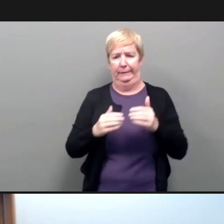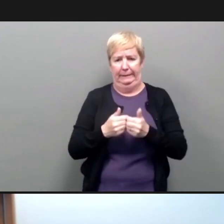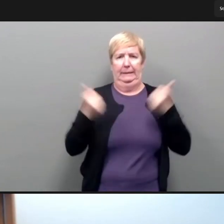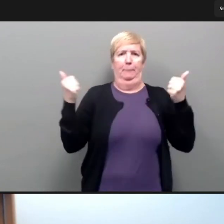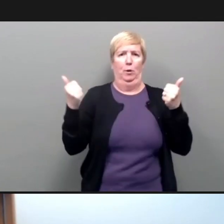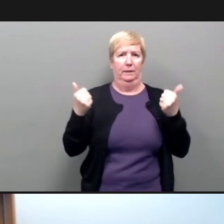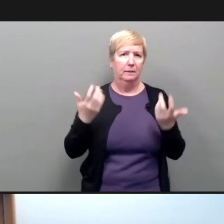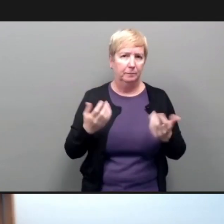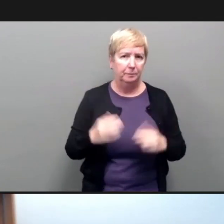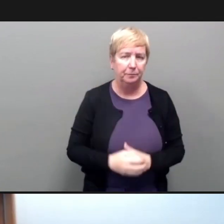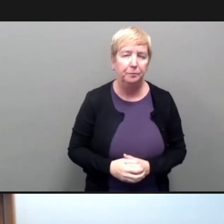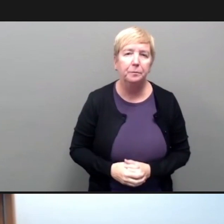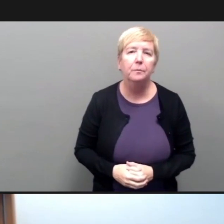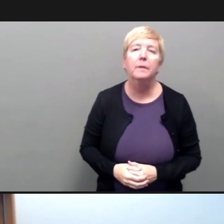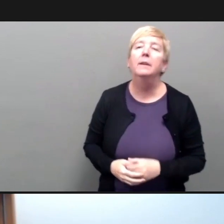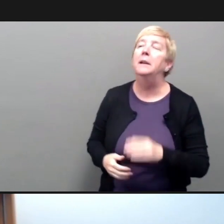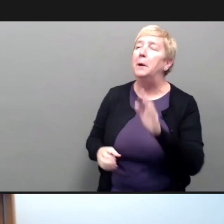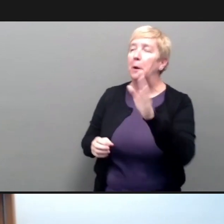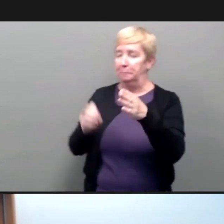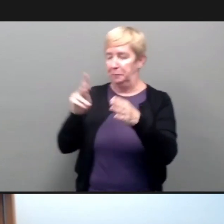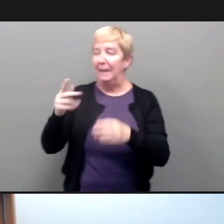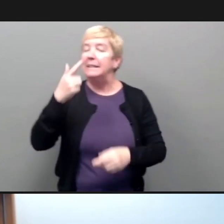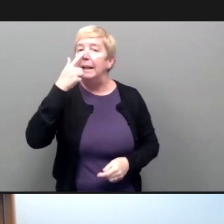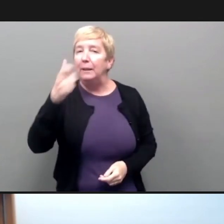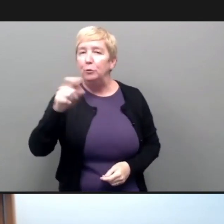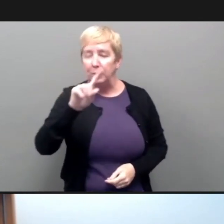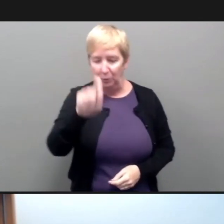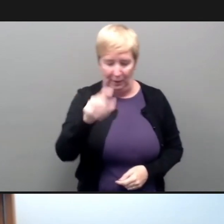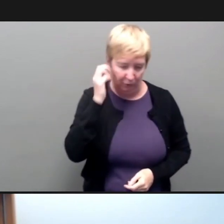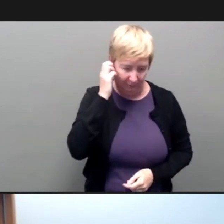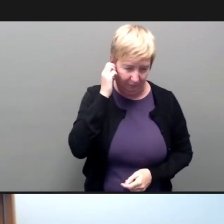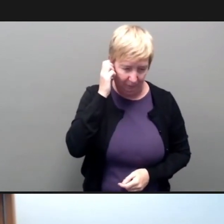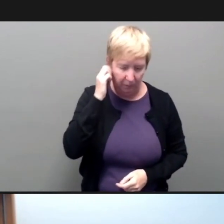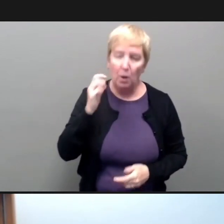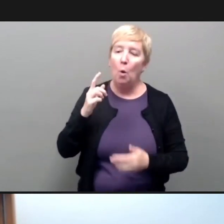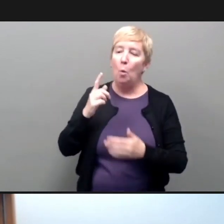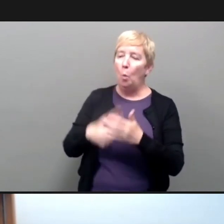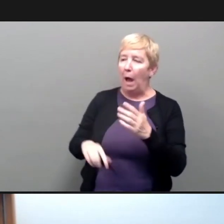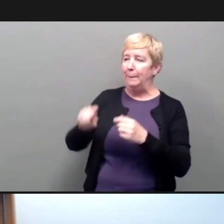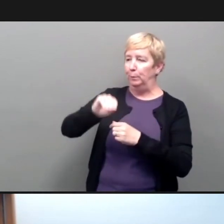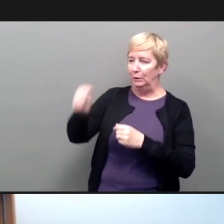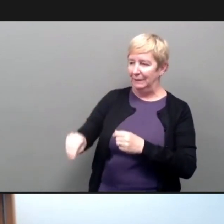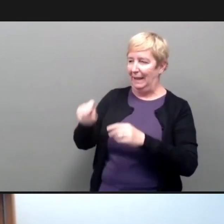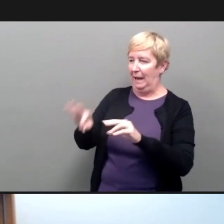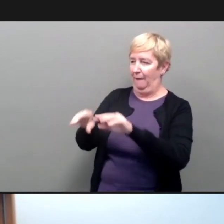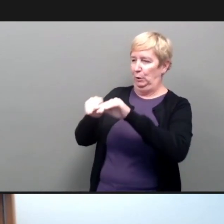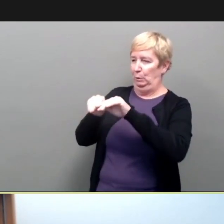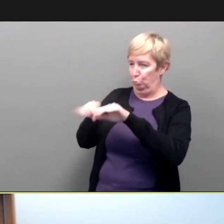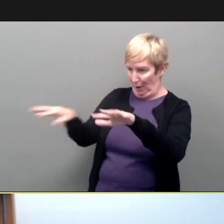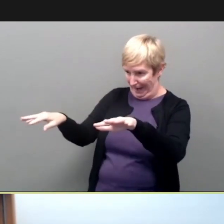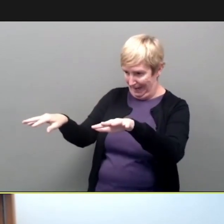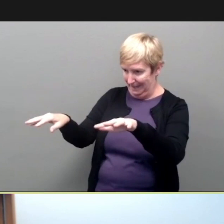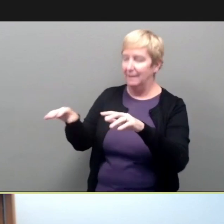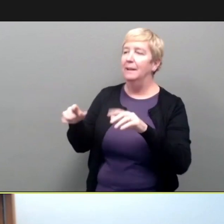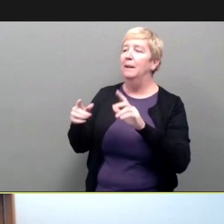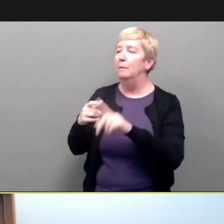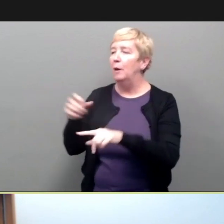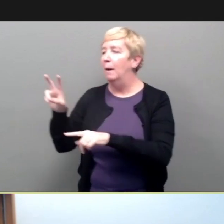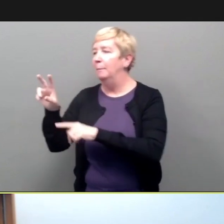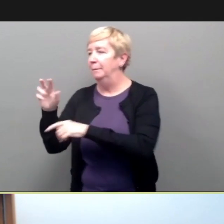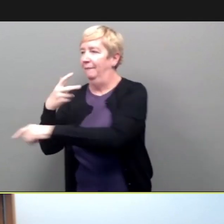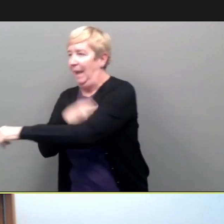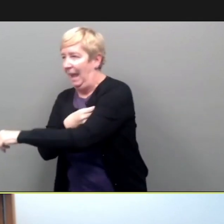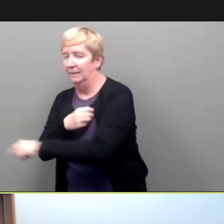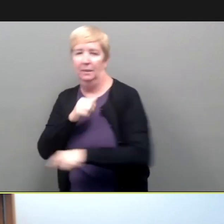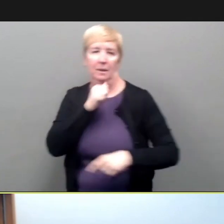And by the way, it's an interesting question about what percent of spread comes from vaccinated versus. And I'm sorry, you're going to have to repeat